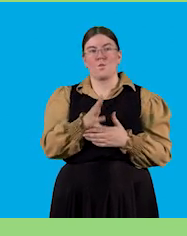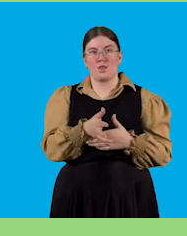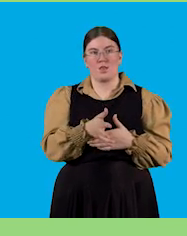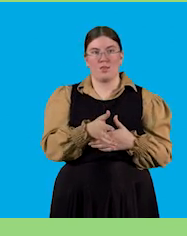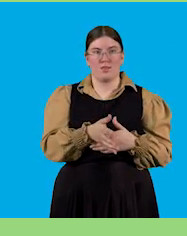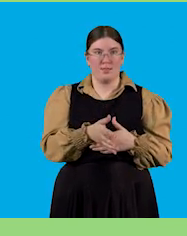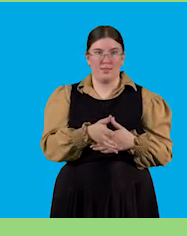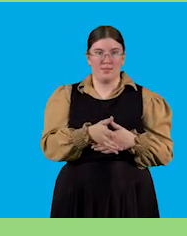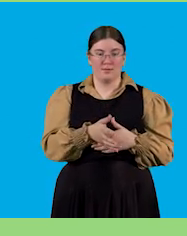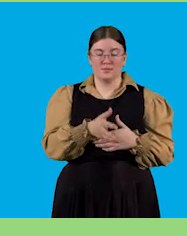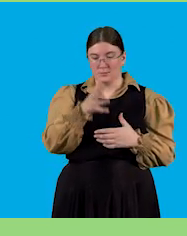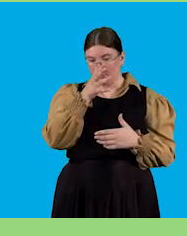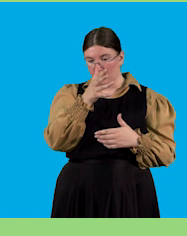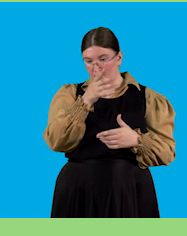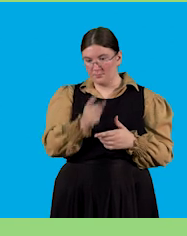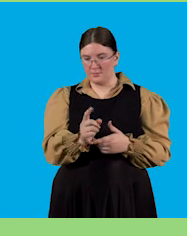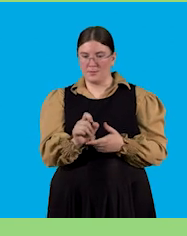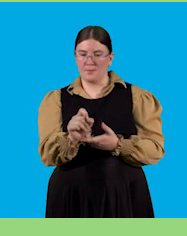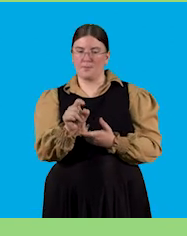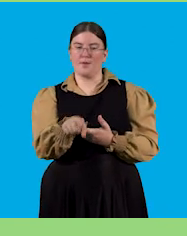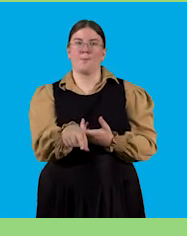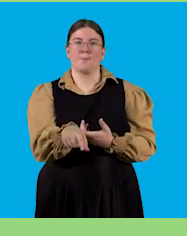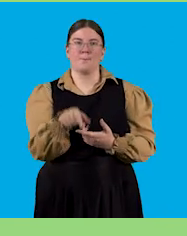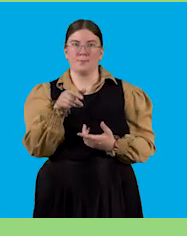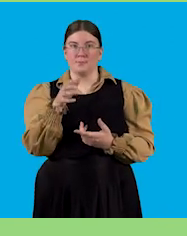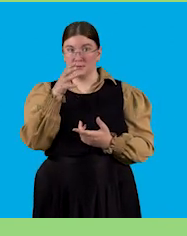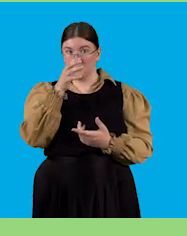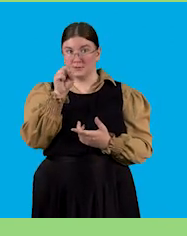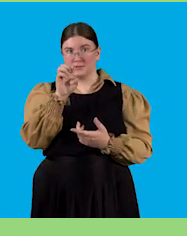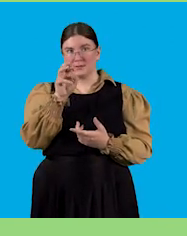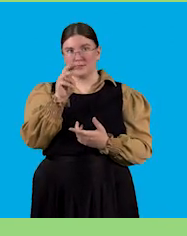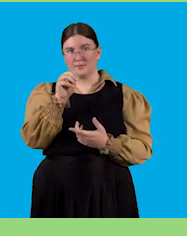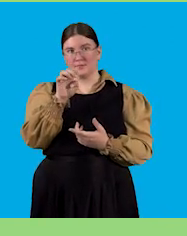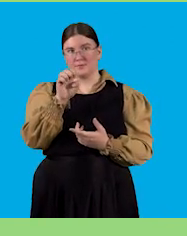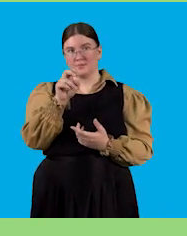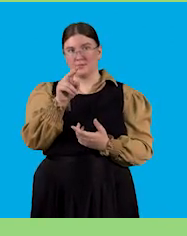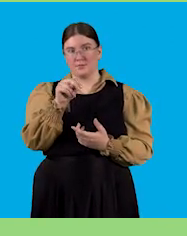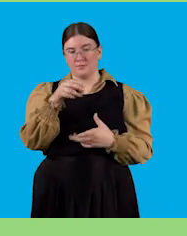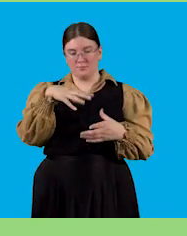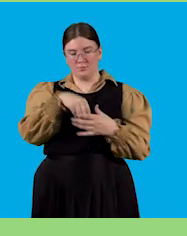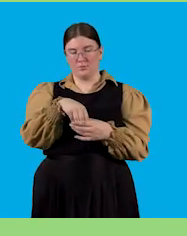ejaculation of semen containing sperm.